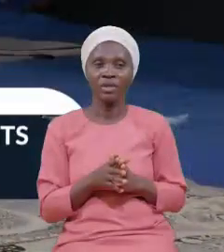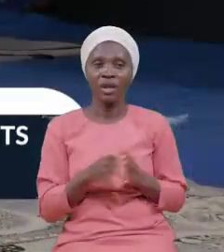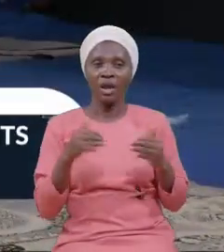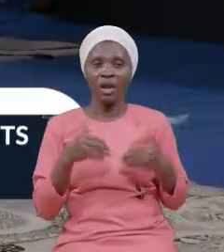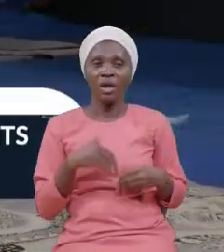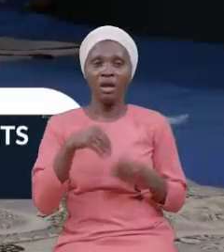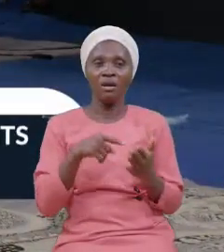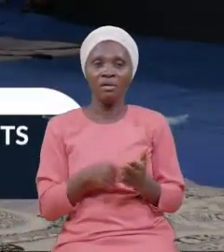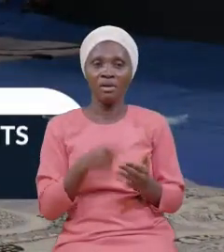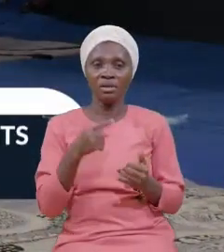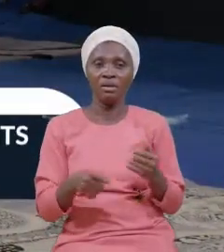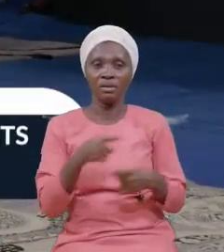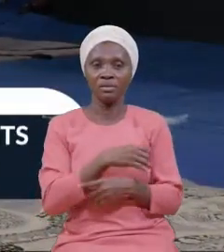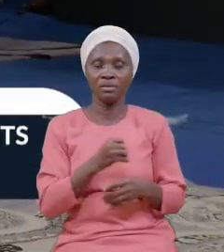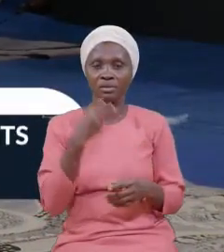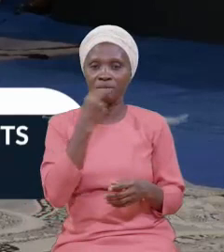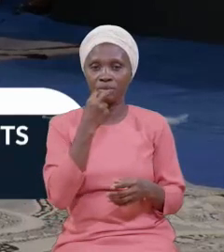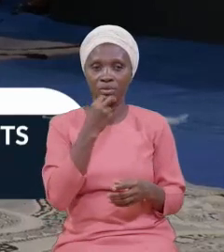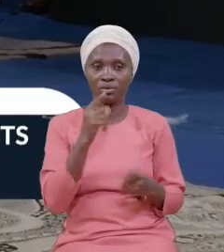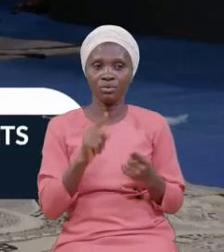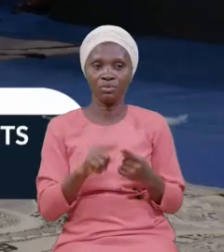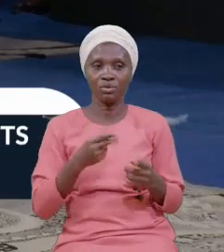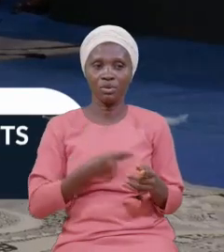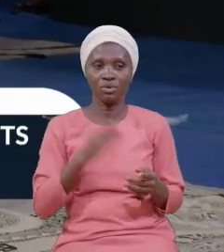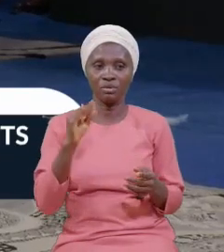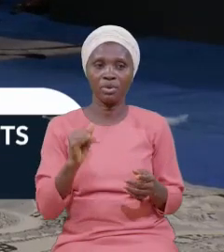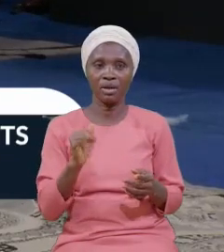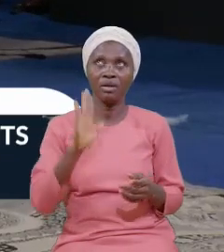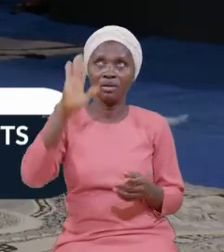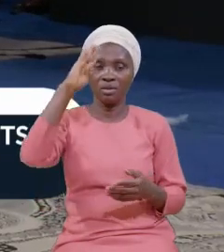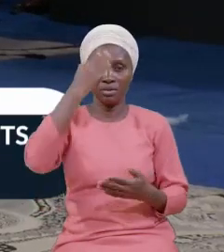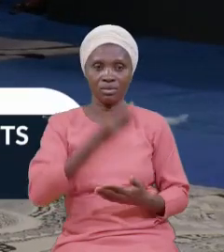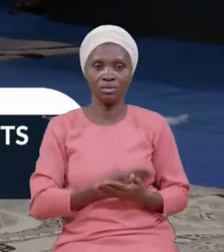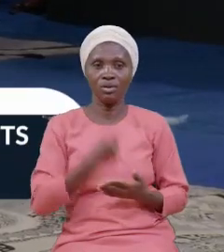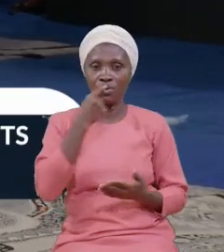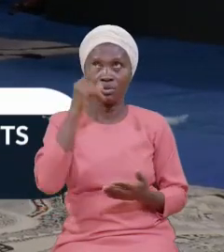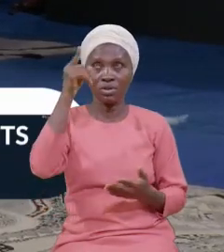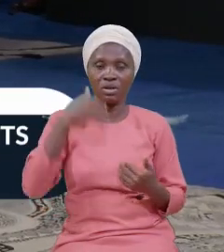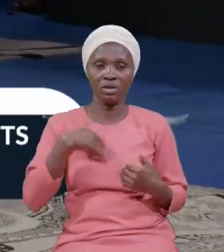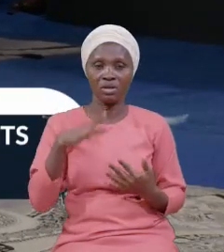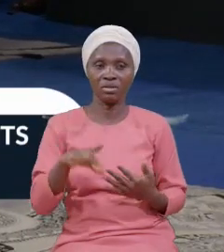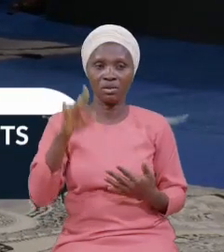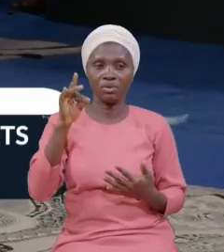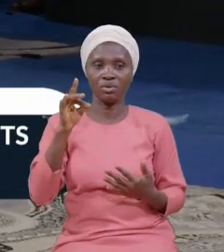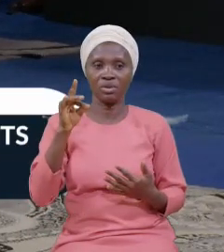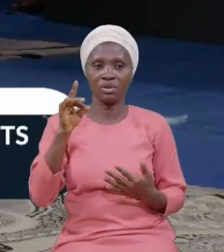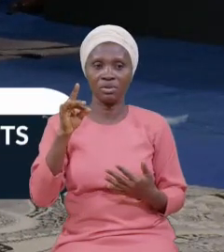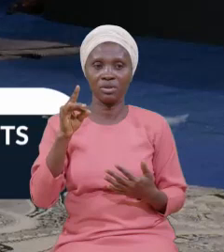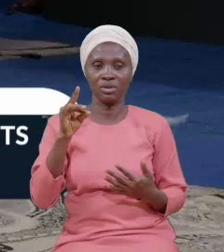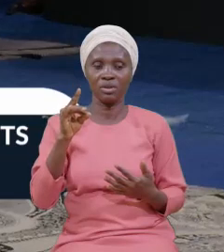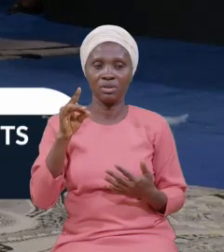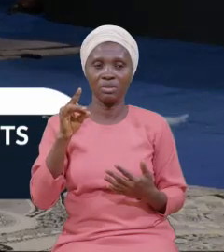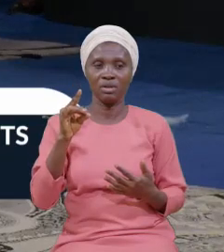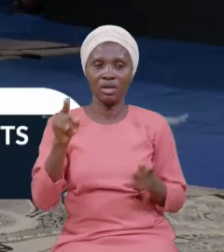us by his Son, whom he has appointed heir,